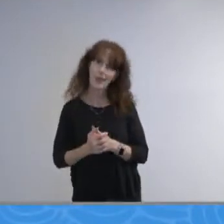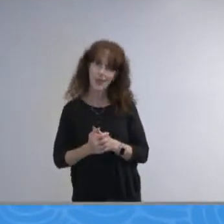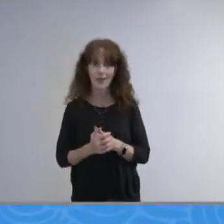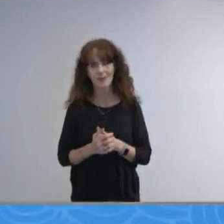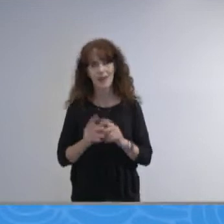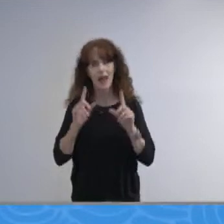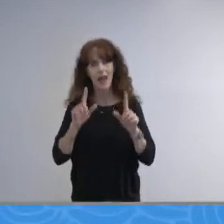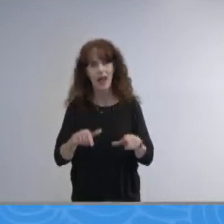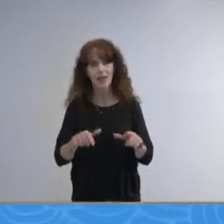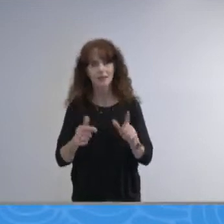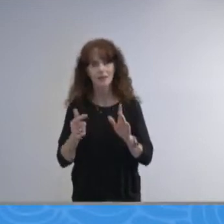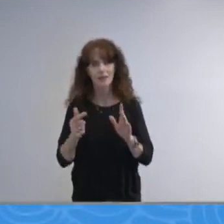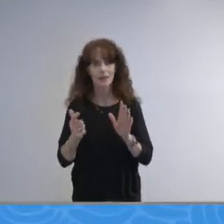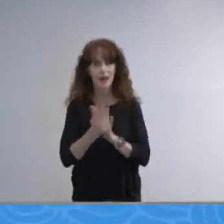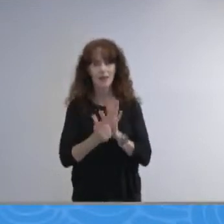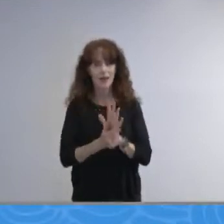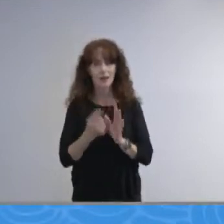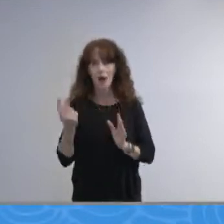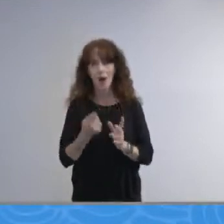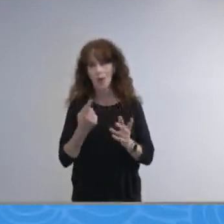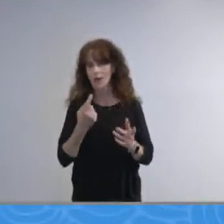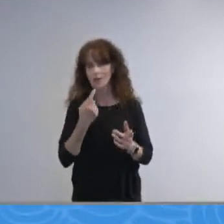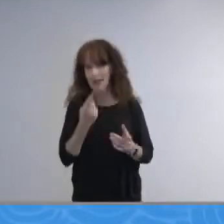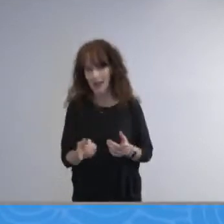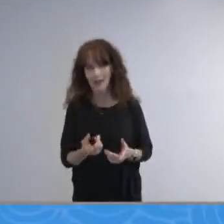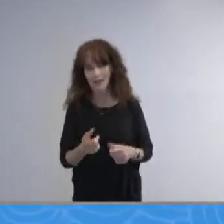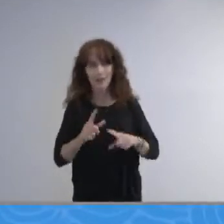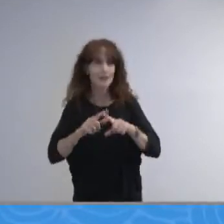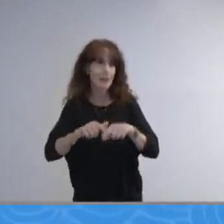the answer that attorneys always give. It depends.